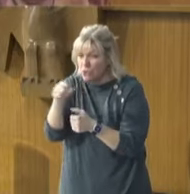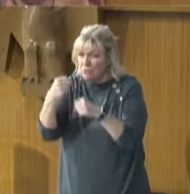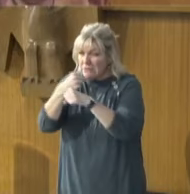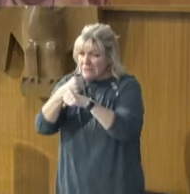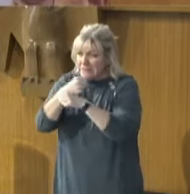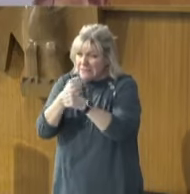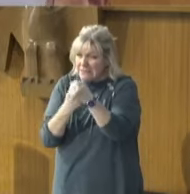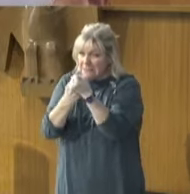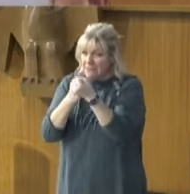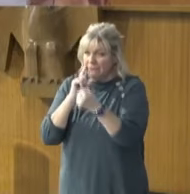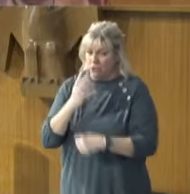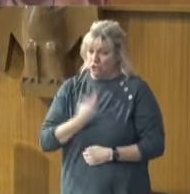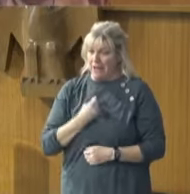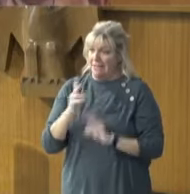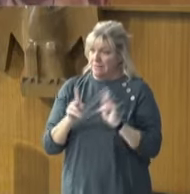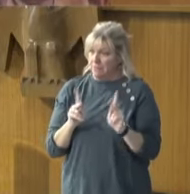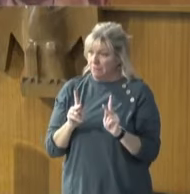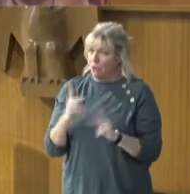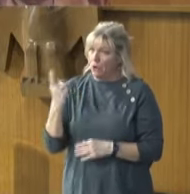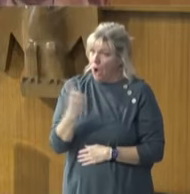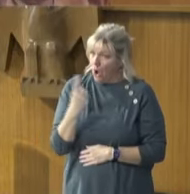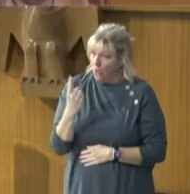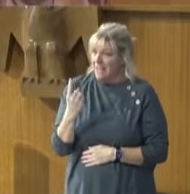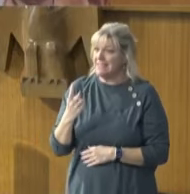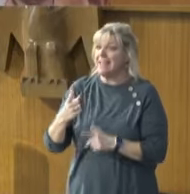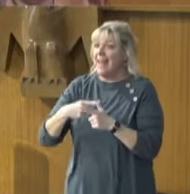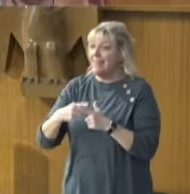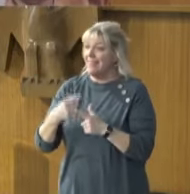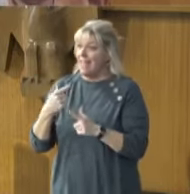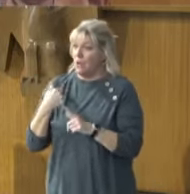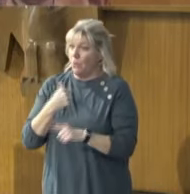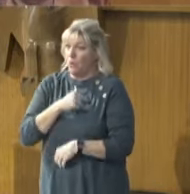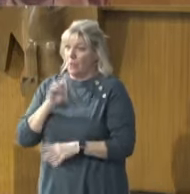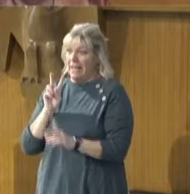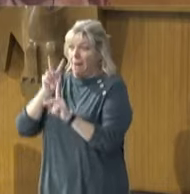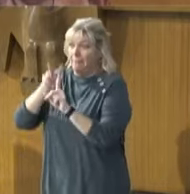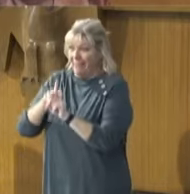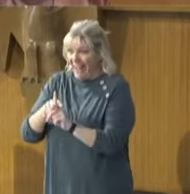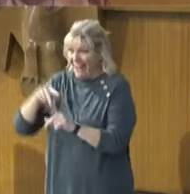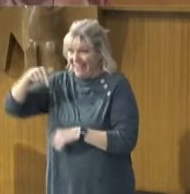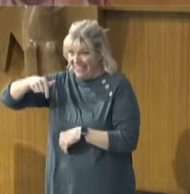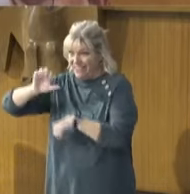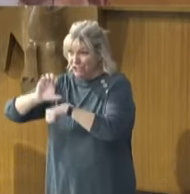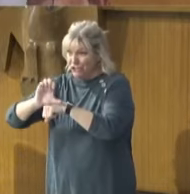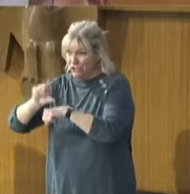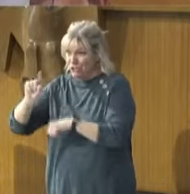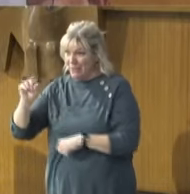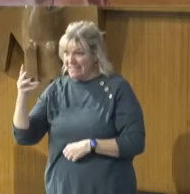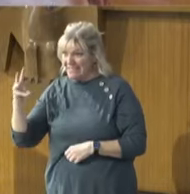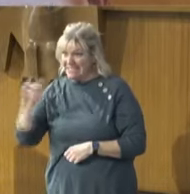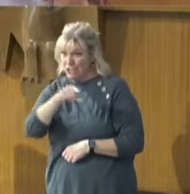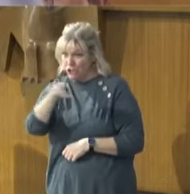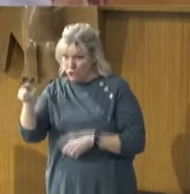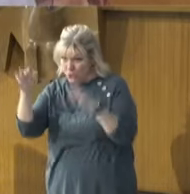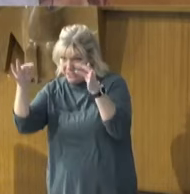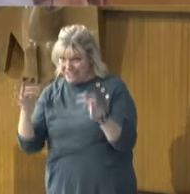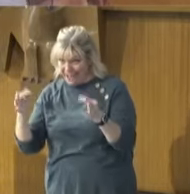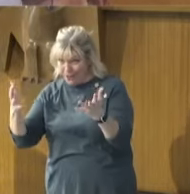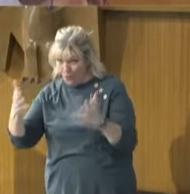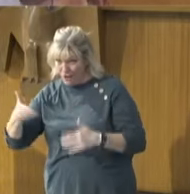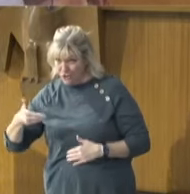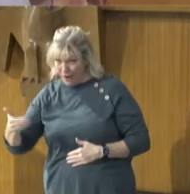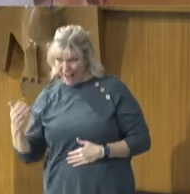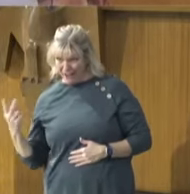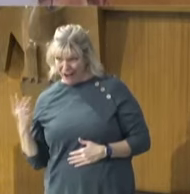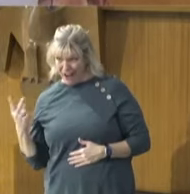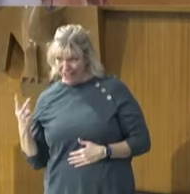work as the church. And then our candidating sermon at this church in August 2016, where you all decided whether or not you wanted to hire the two